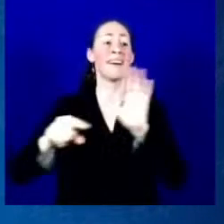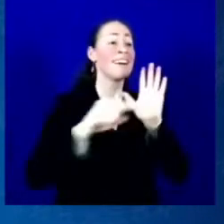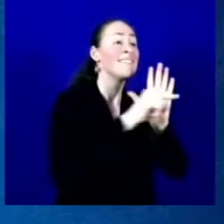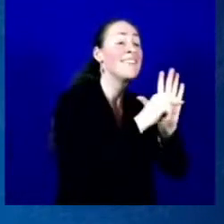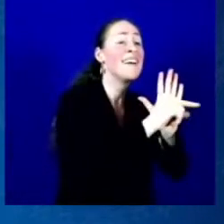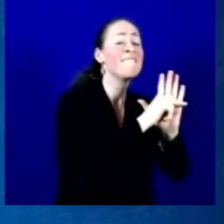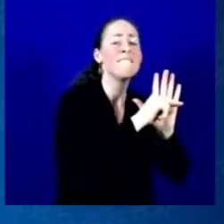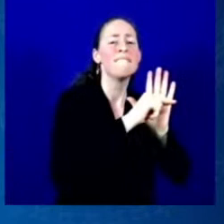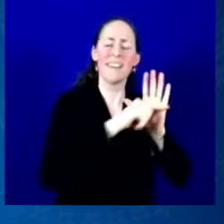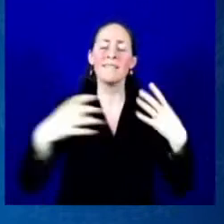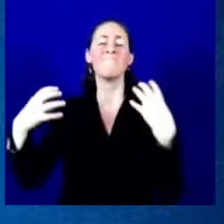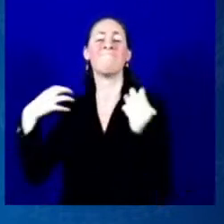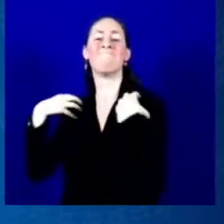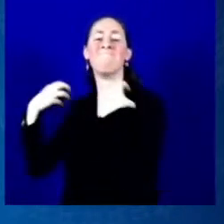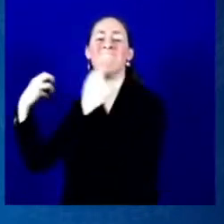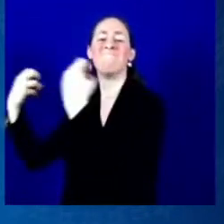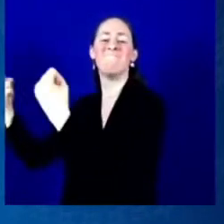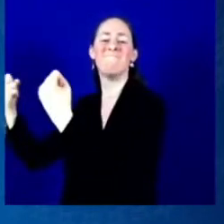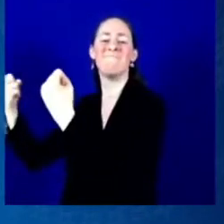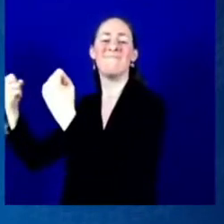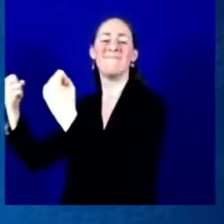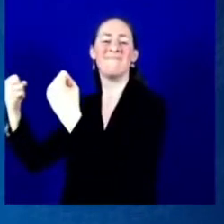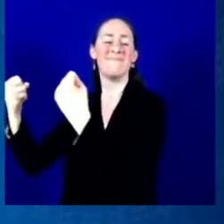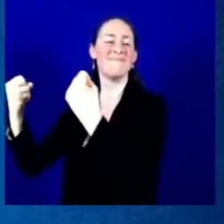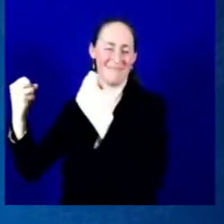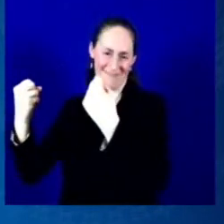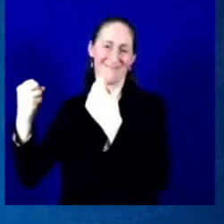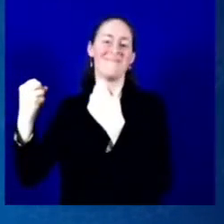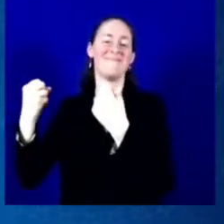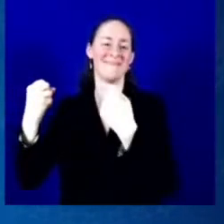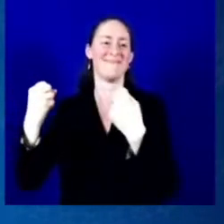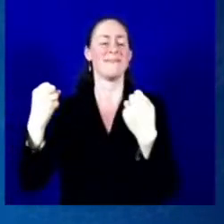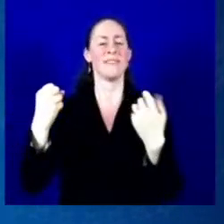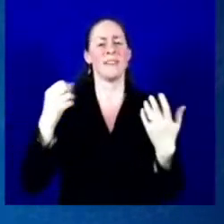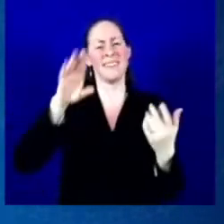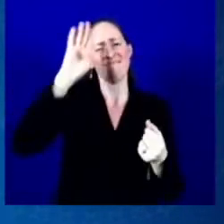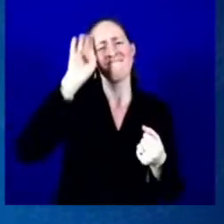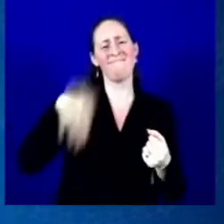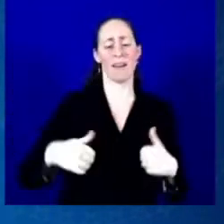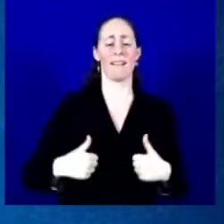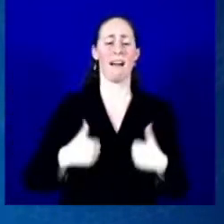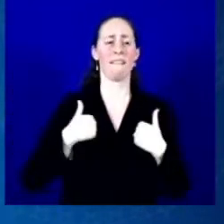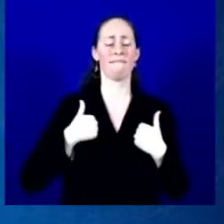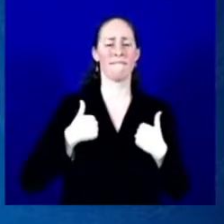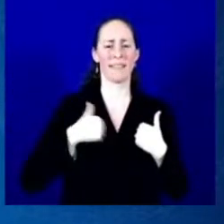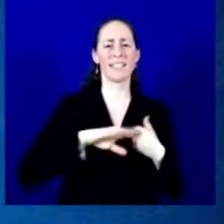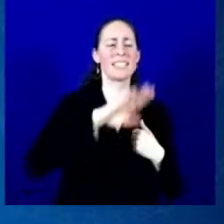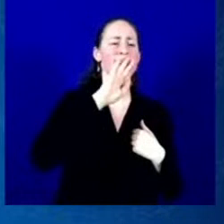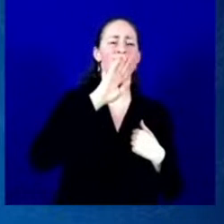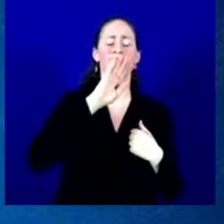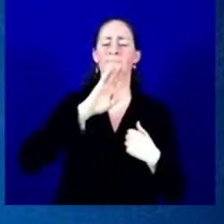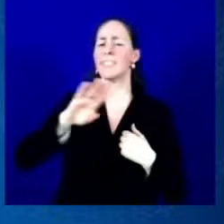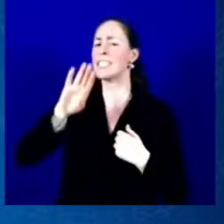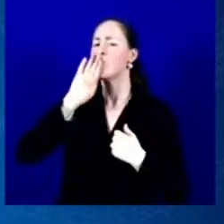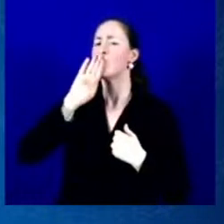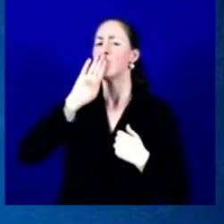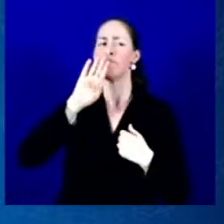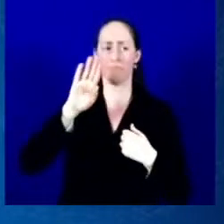down, but in America, we never, ever, ever stay down. Americans always get